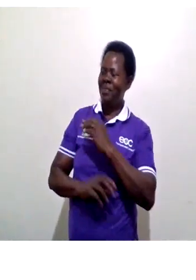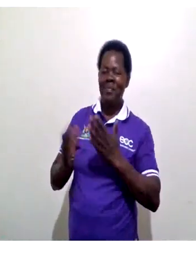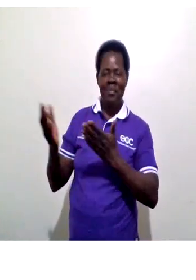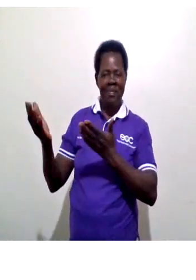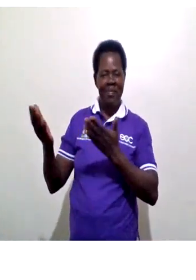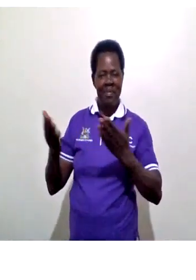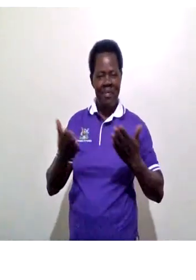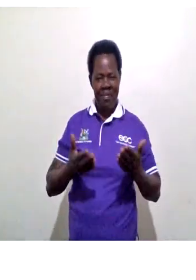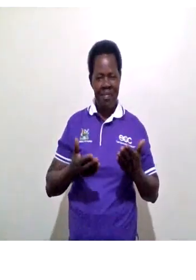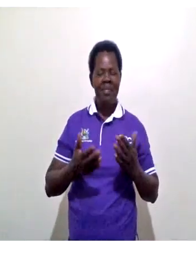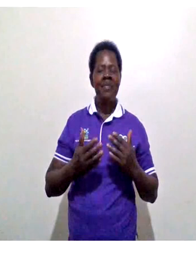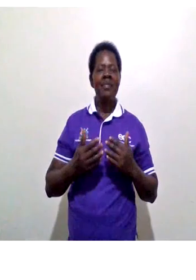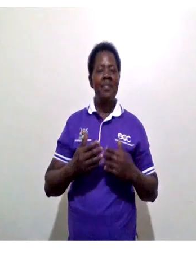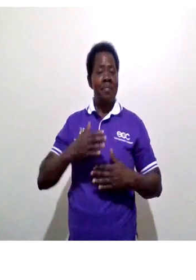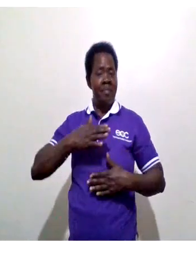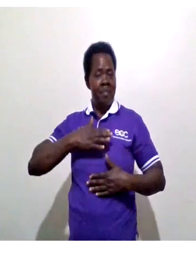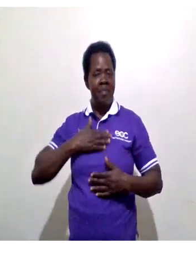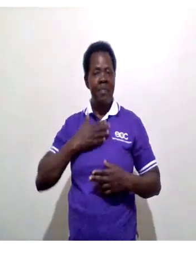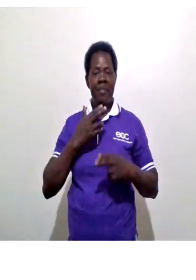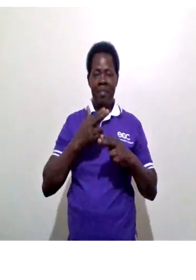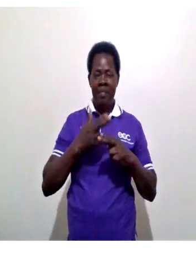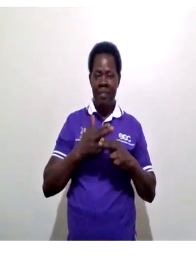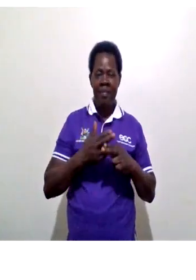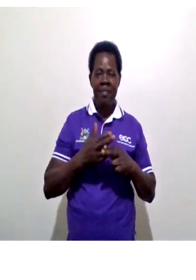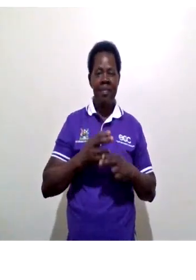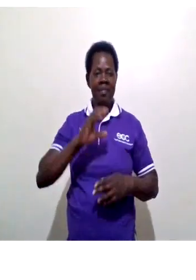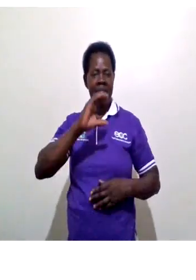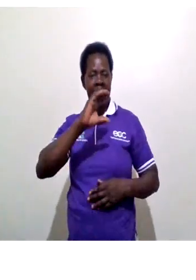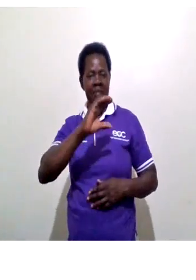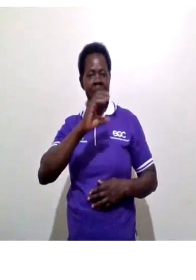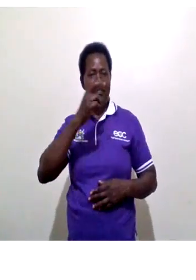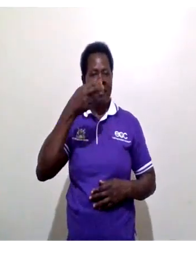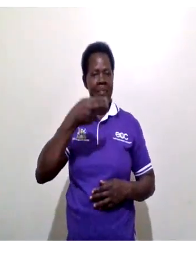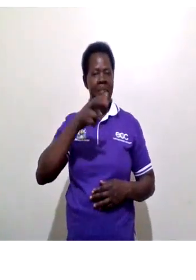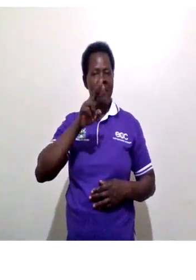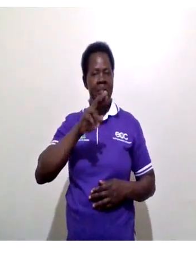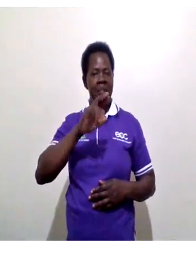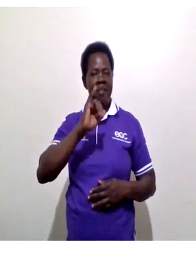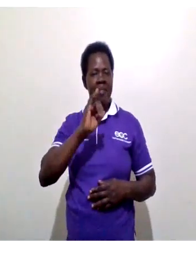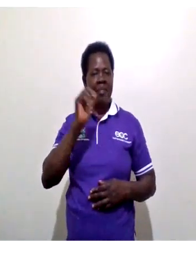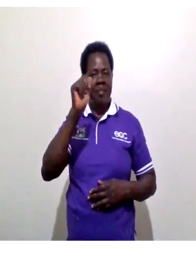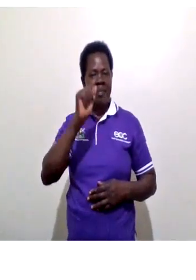Hello, you're welcome. My name